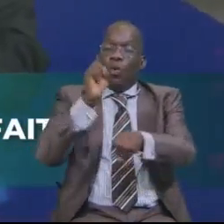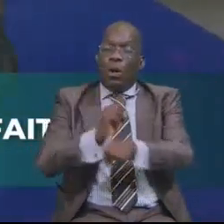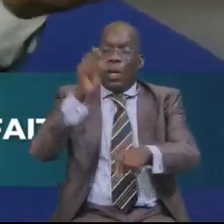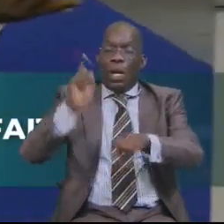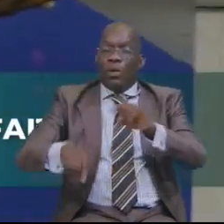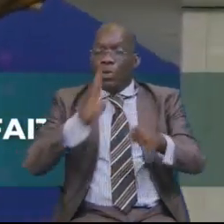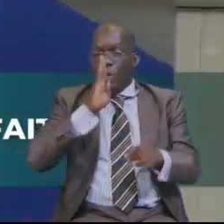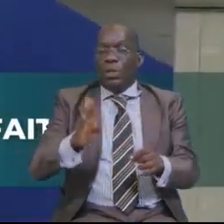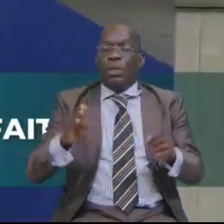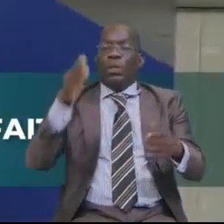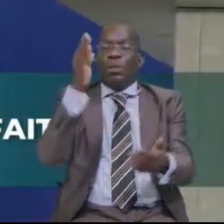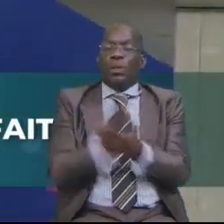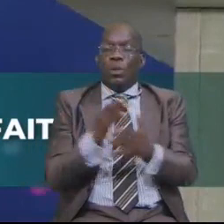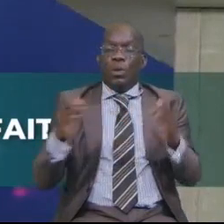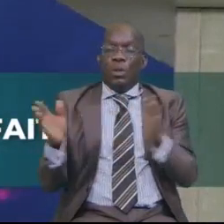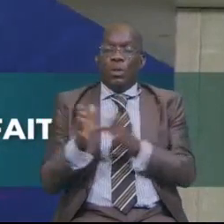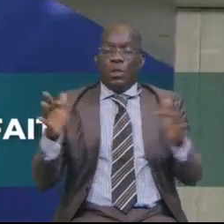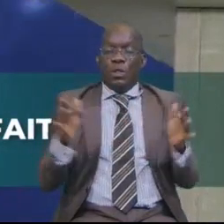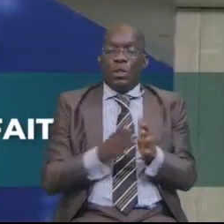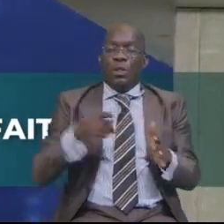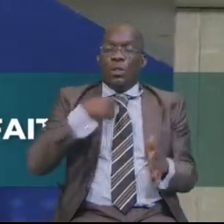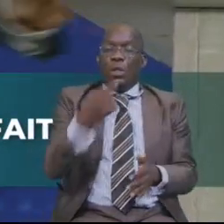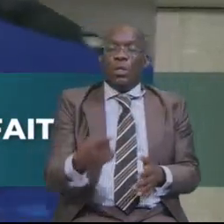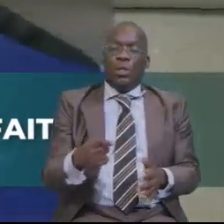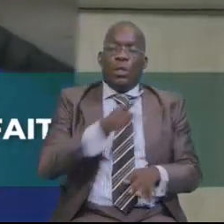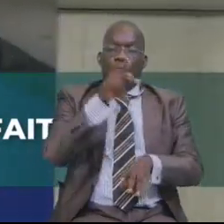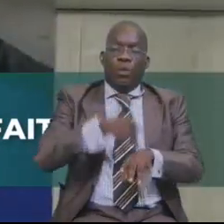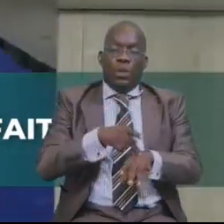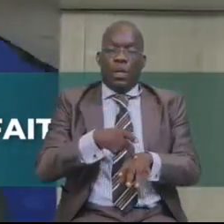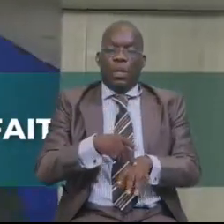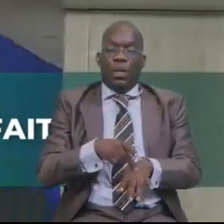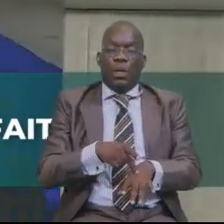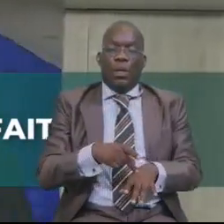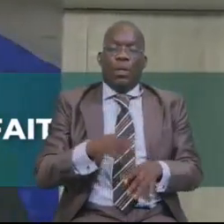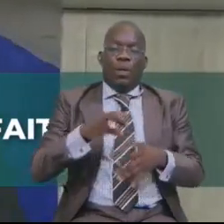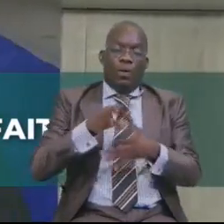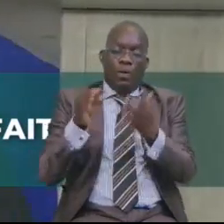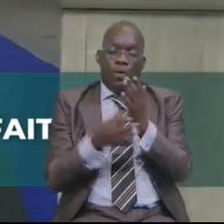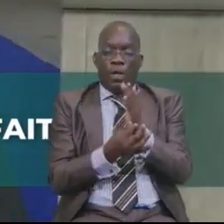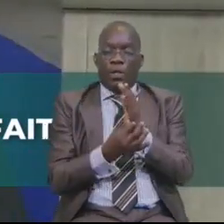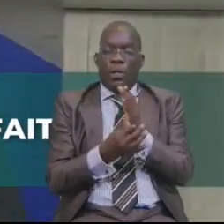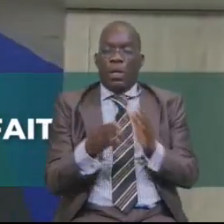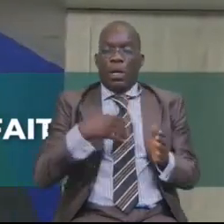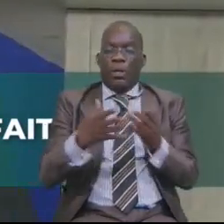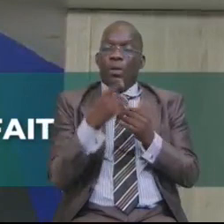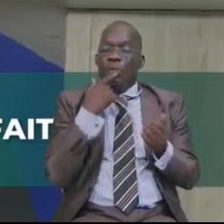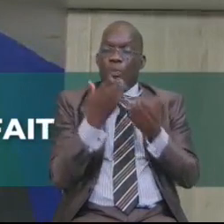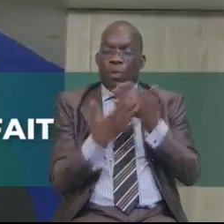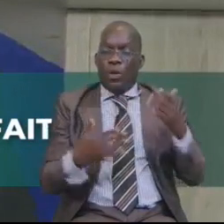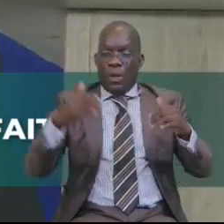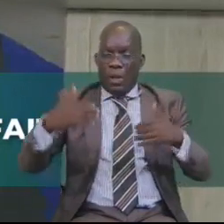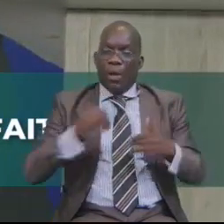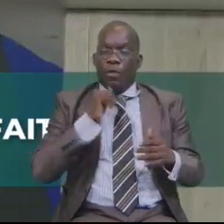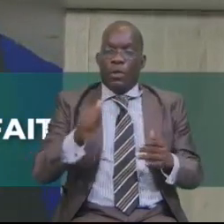unstoppable. Jesus said, Peter, Simon Peter, flesh and blood has not revealed this unto